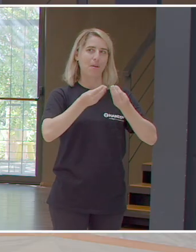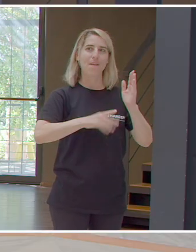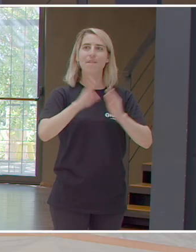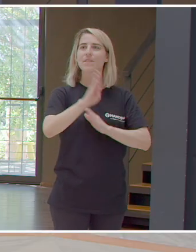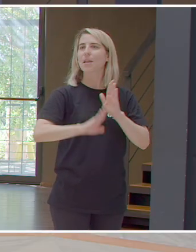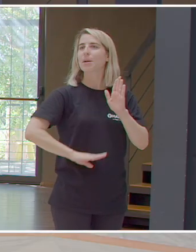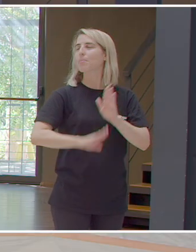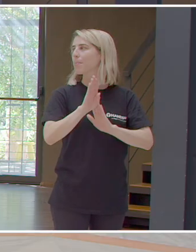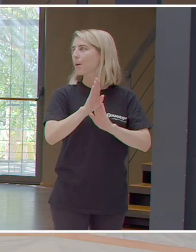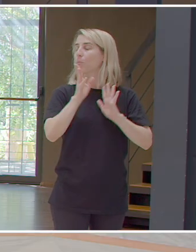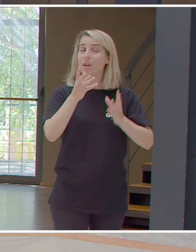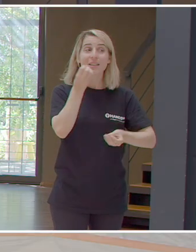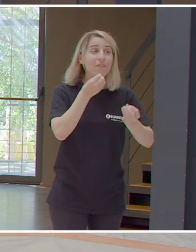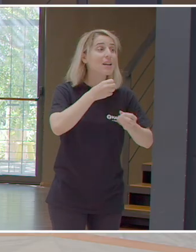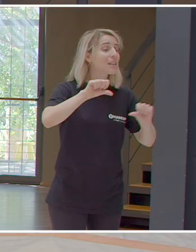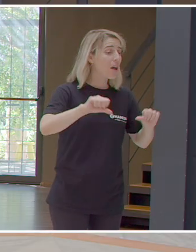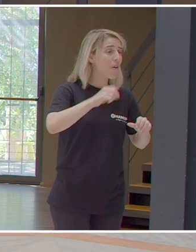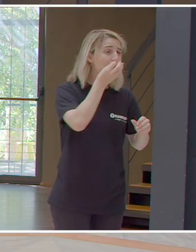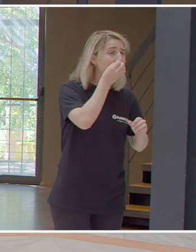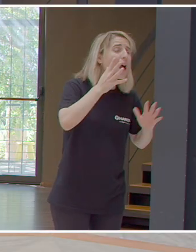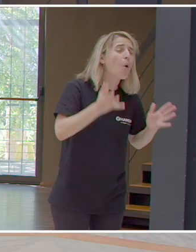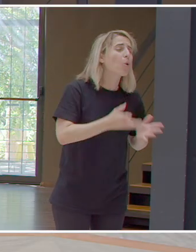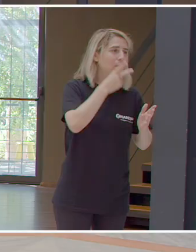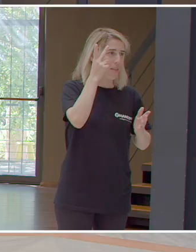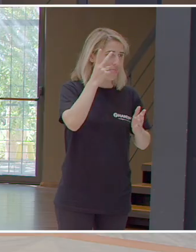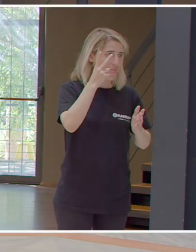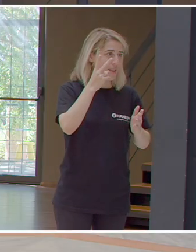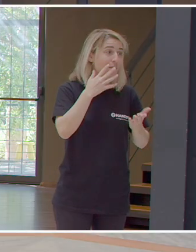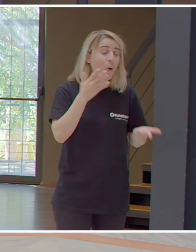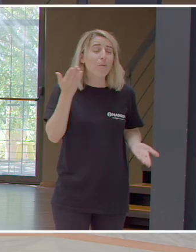any plant and it's nicer for your body compared to an animal.